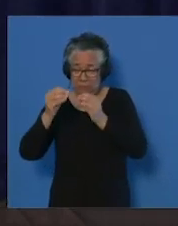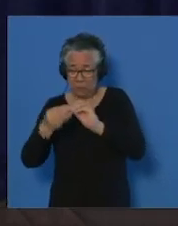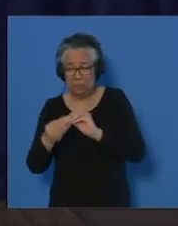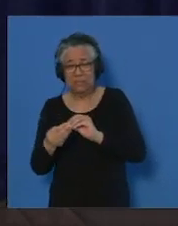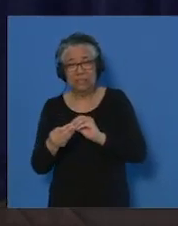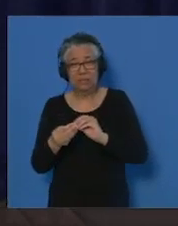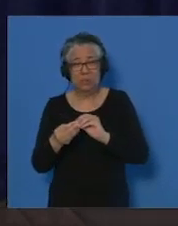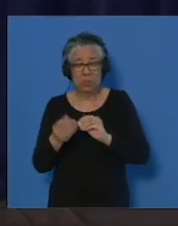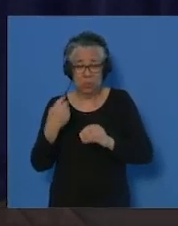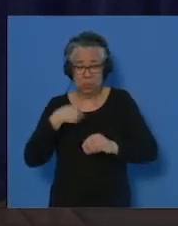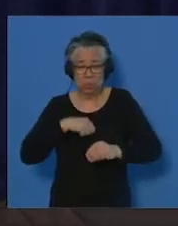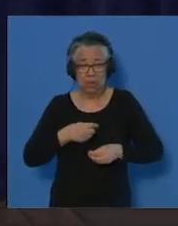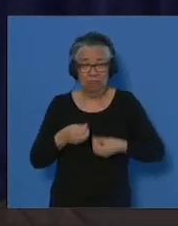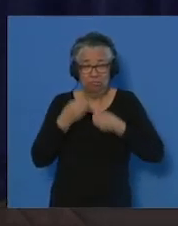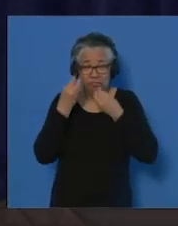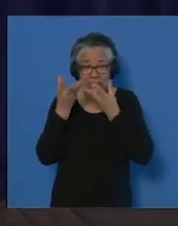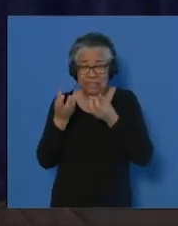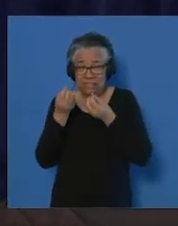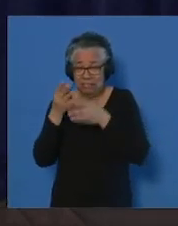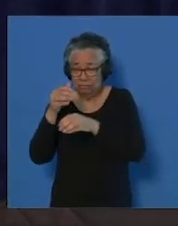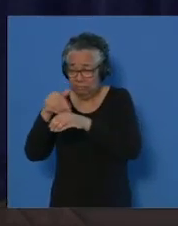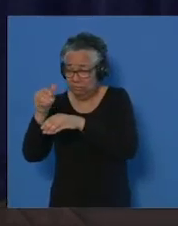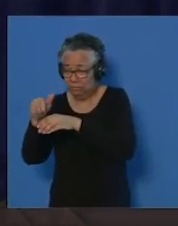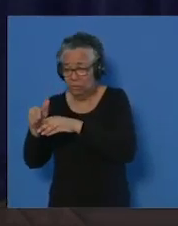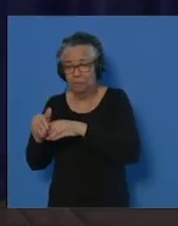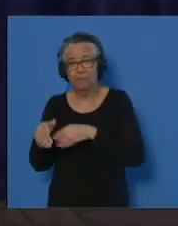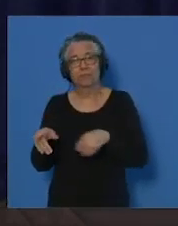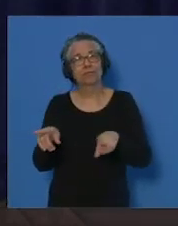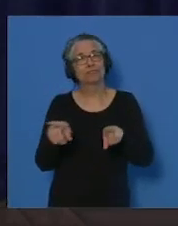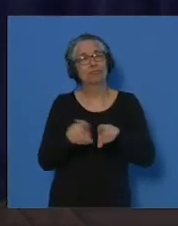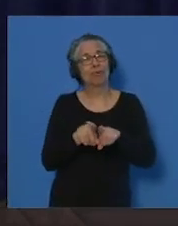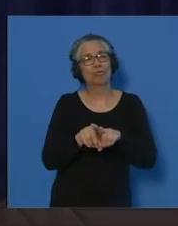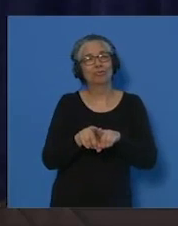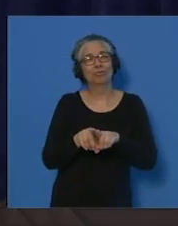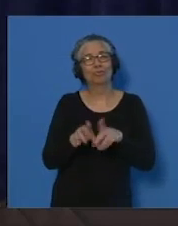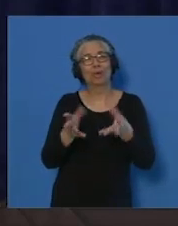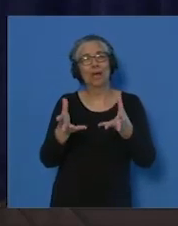which we release, and I want to